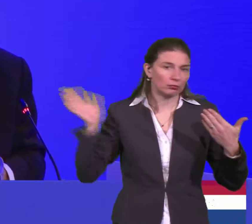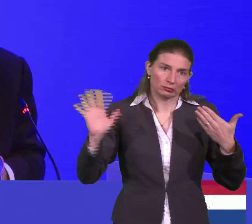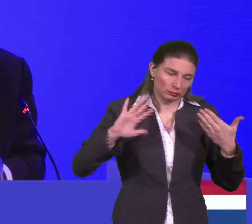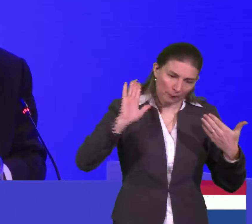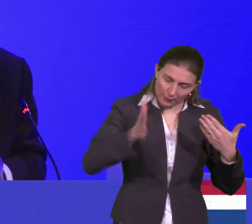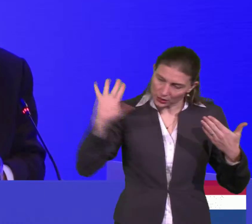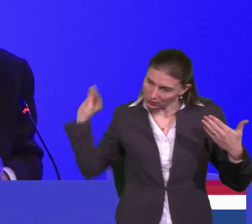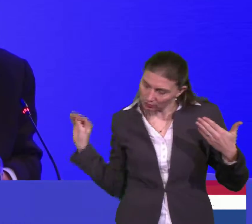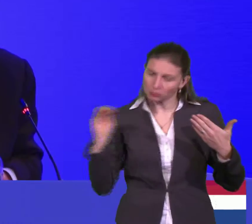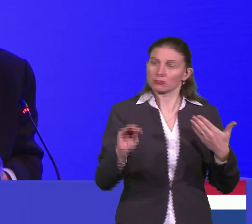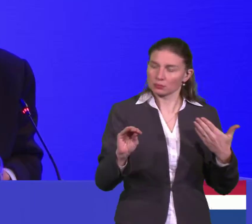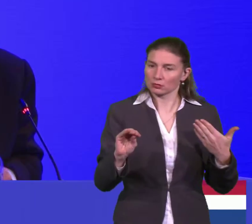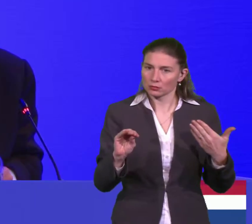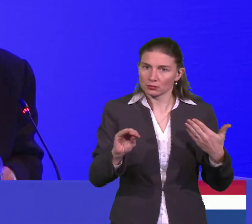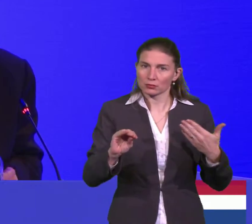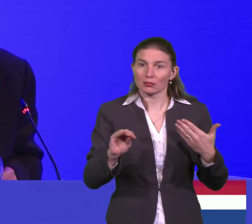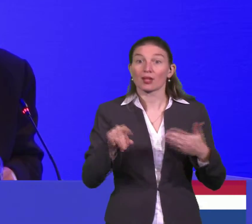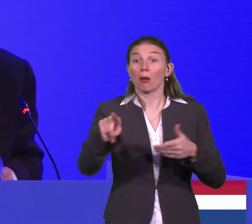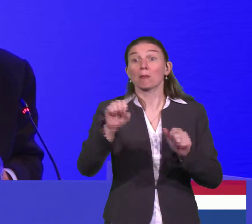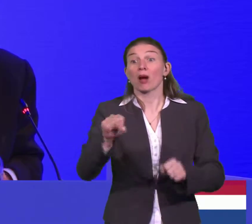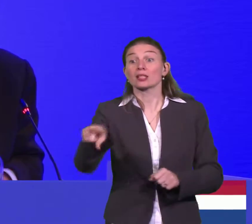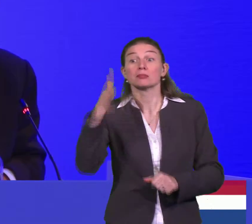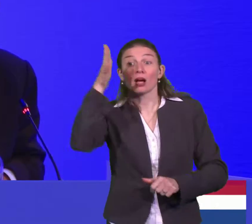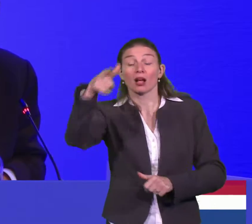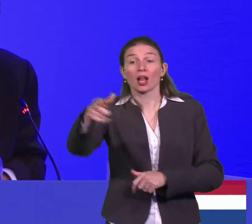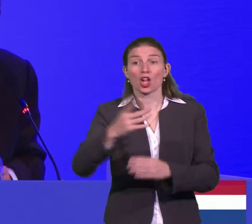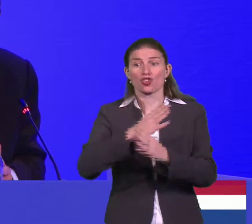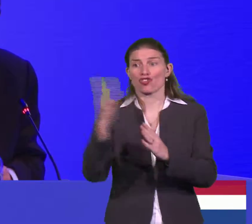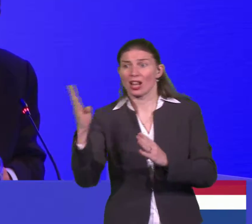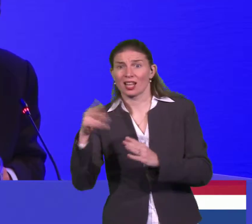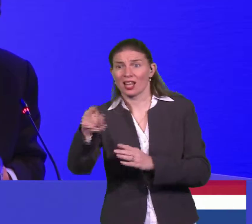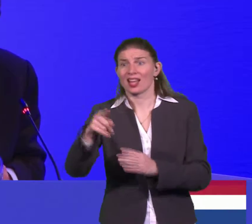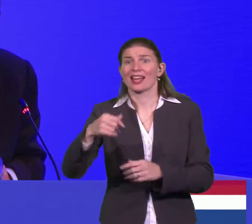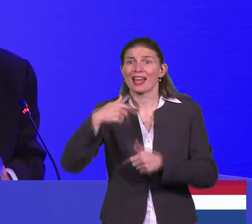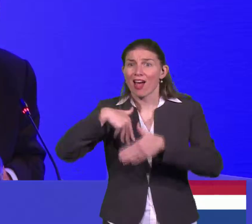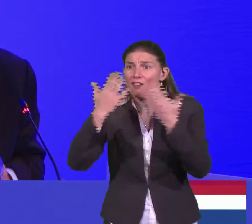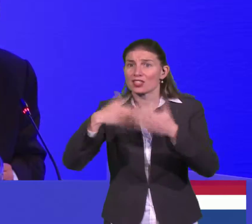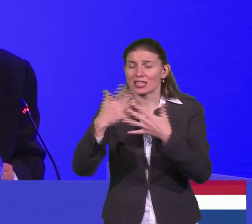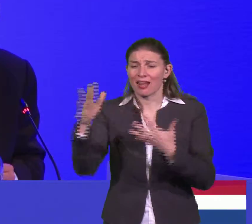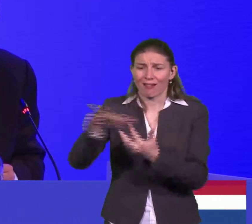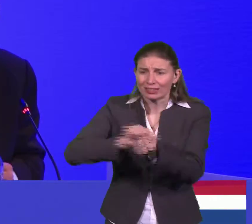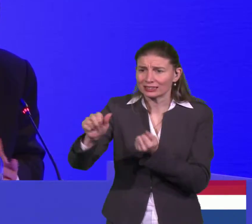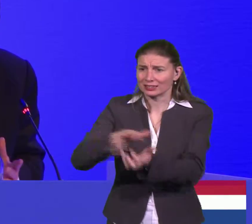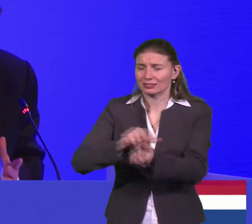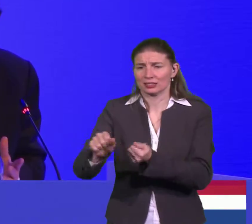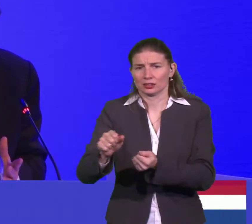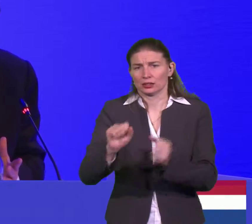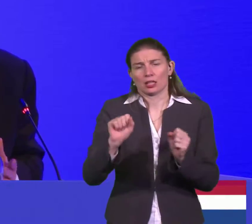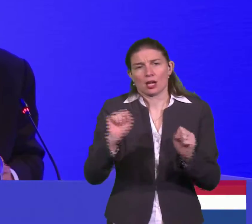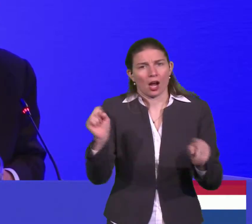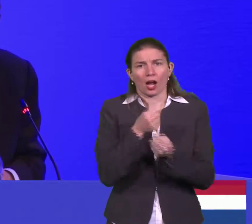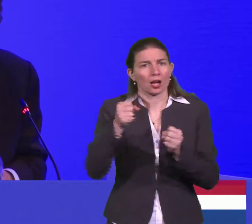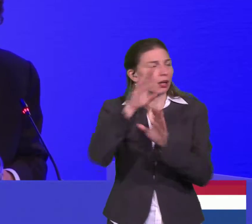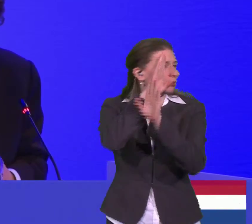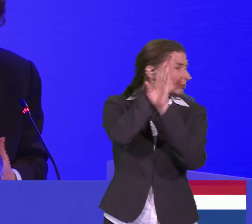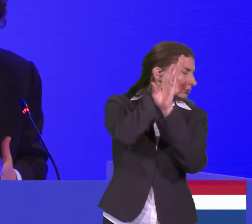the risks of further radicalization there and the day-to-day violence, we simply don't have the luxury to do so. On visa liberalization,